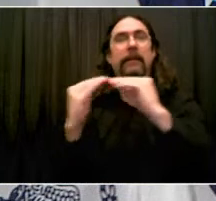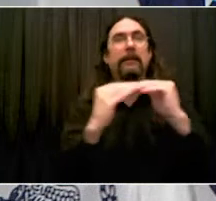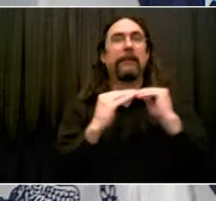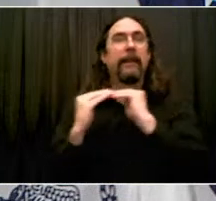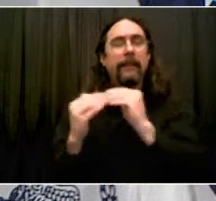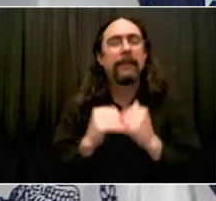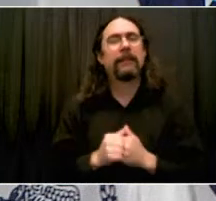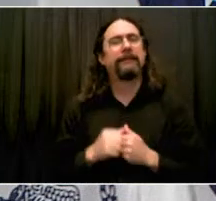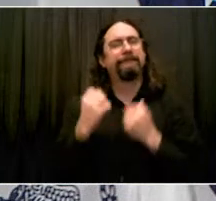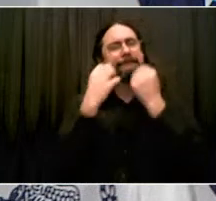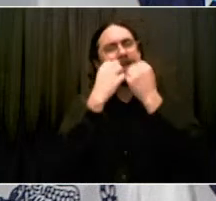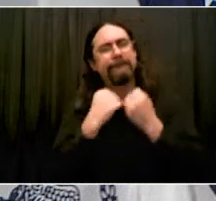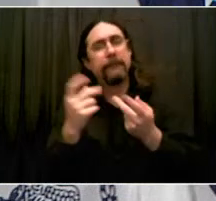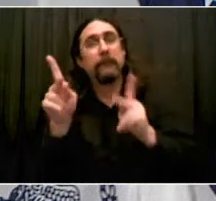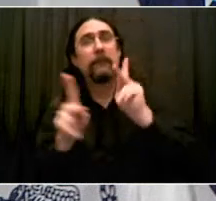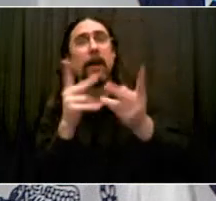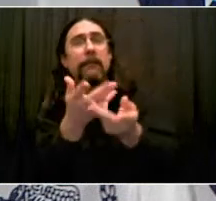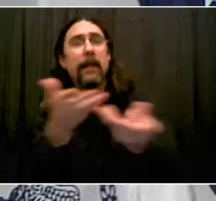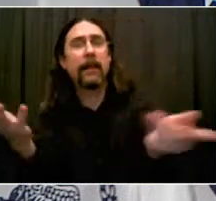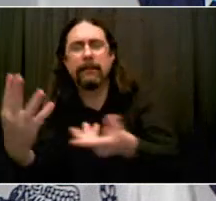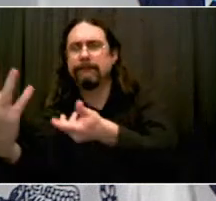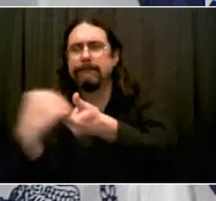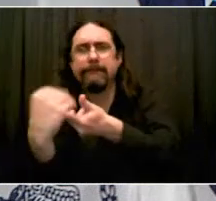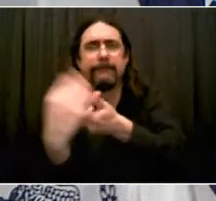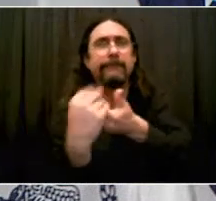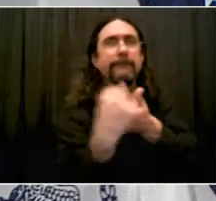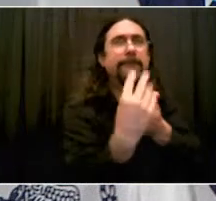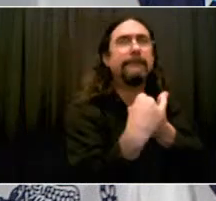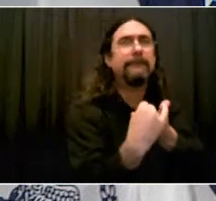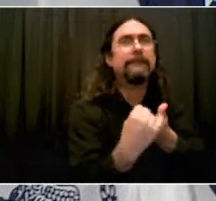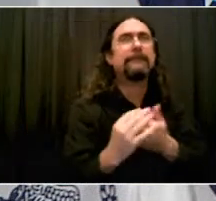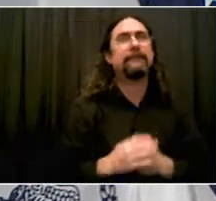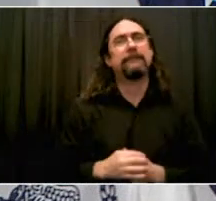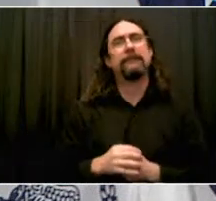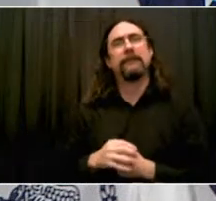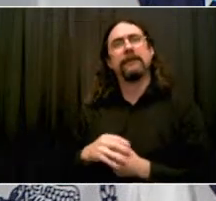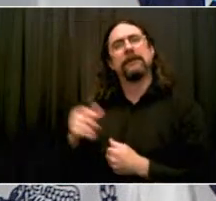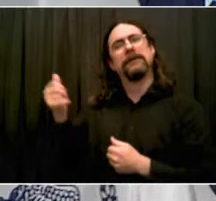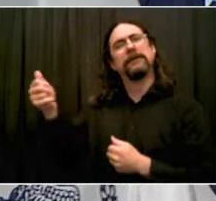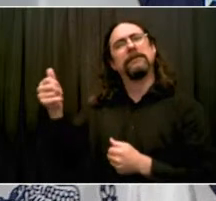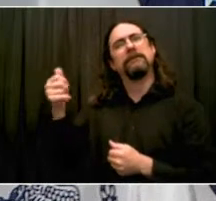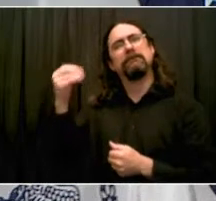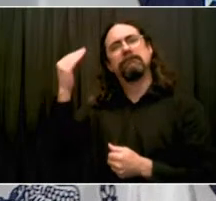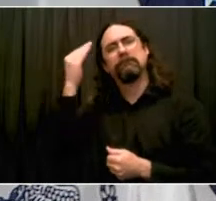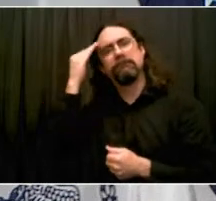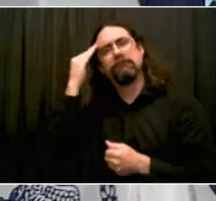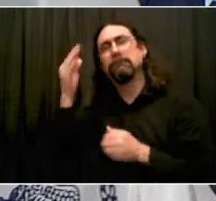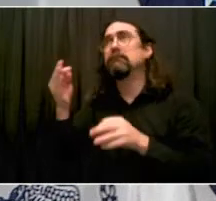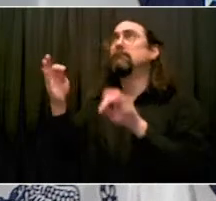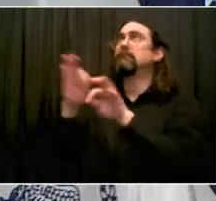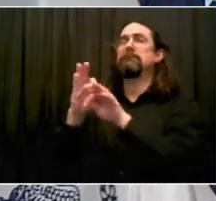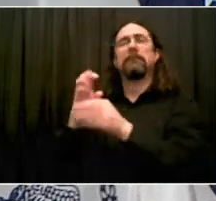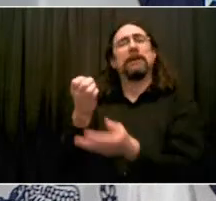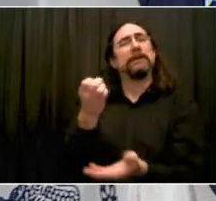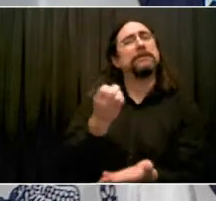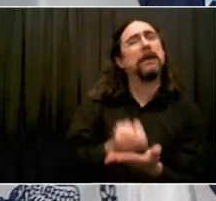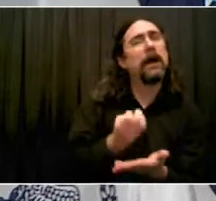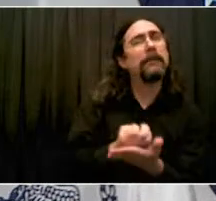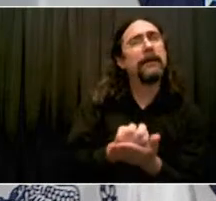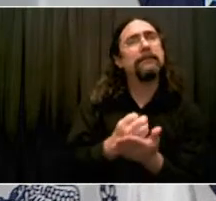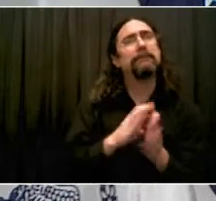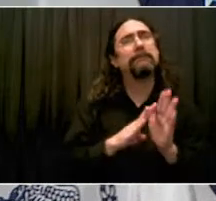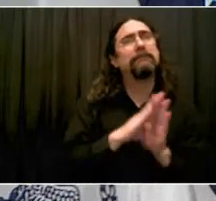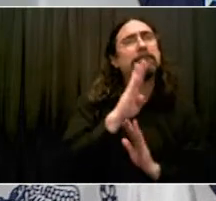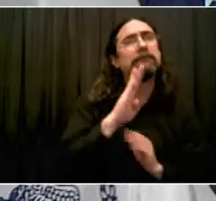that works for everyday working people. And he's brought so much joy to New Yorkers, and he's helped in the revitalization of this city, going back